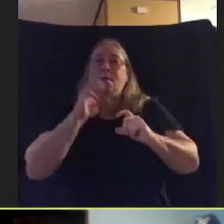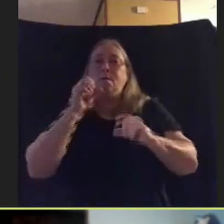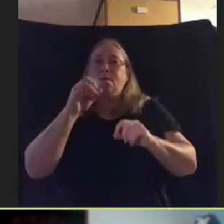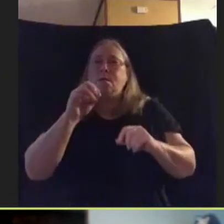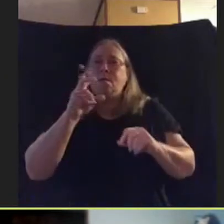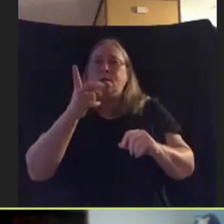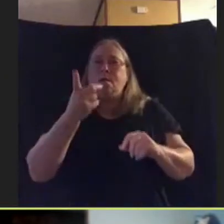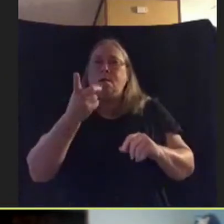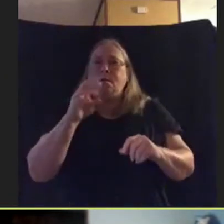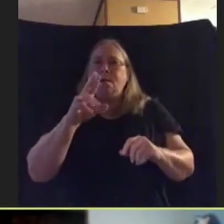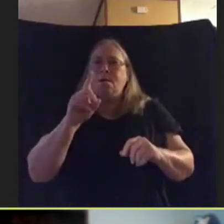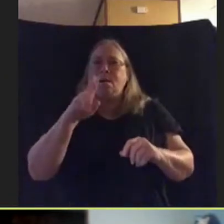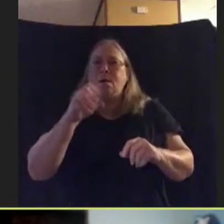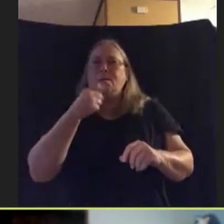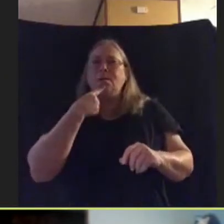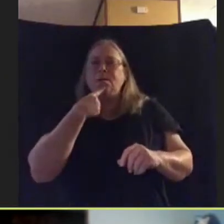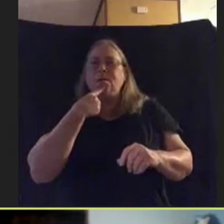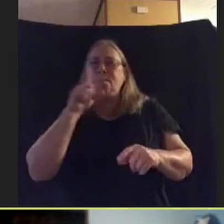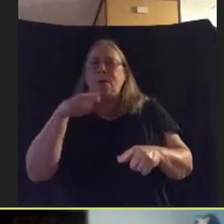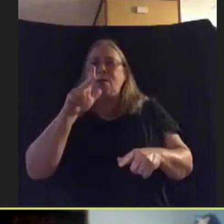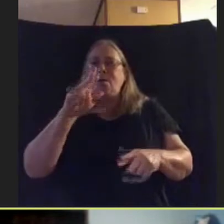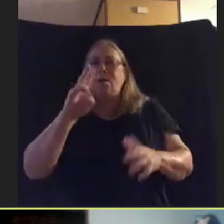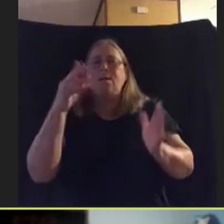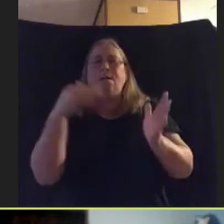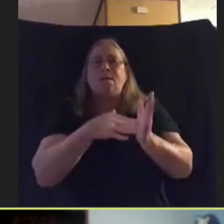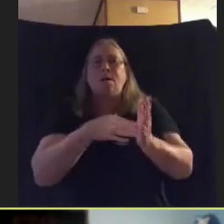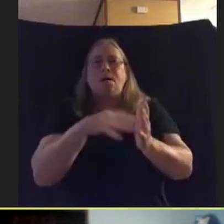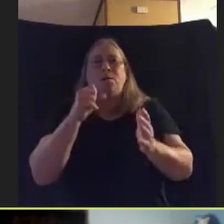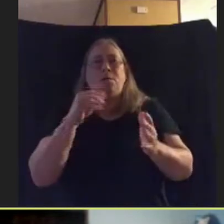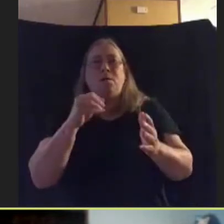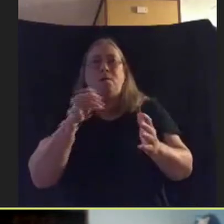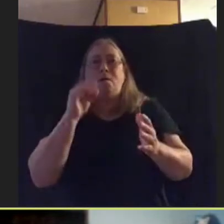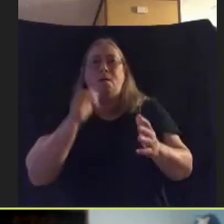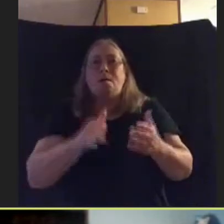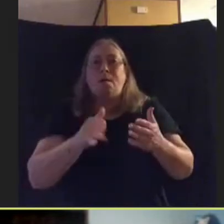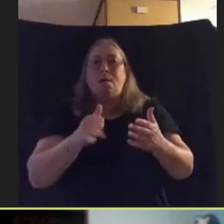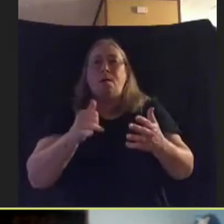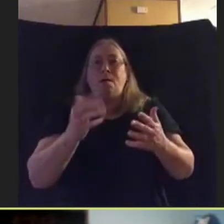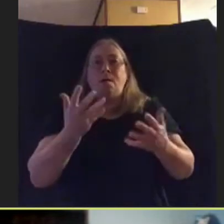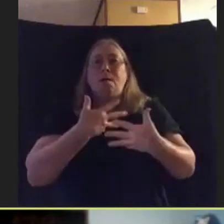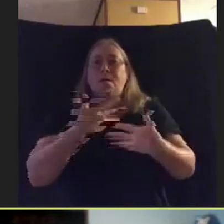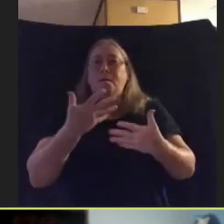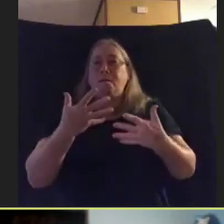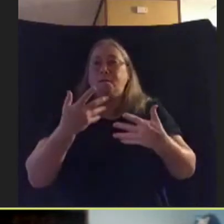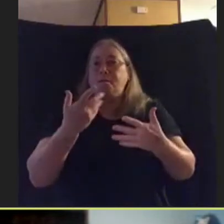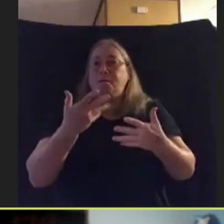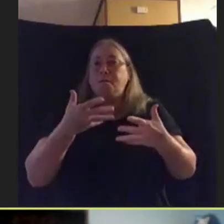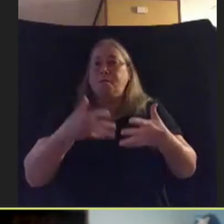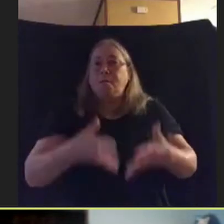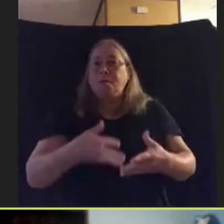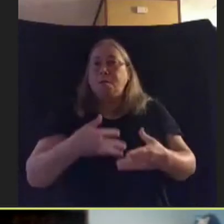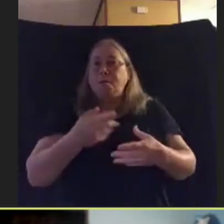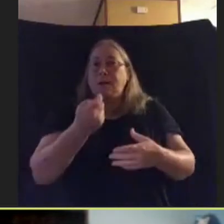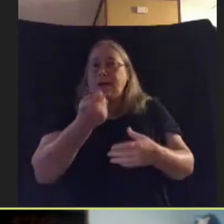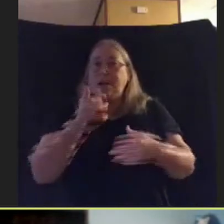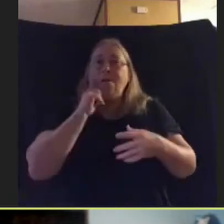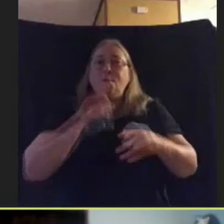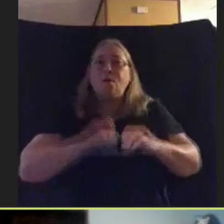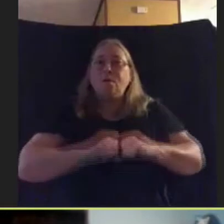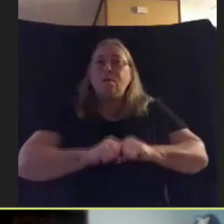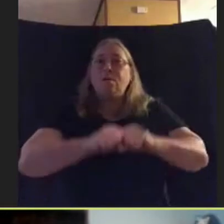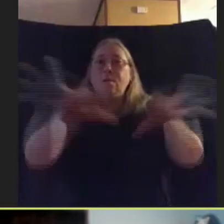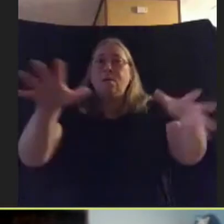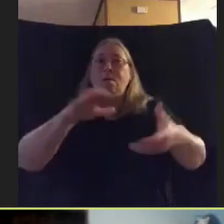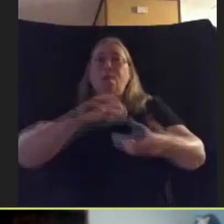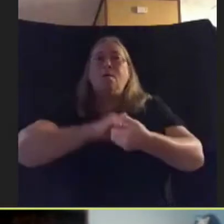37,000 doses. And so that leaves us with just a bit to spread out to our partners, who I have to